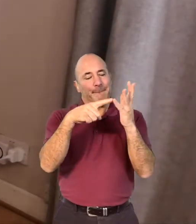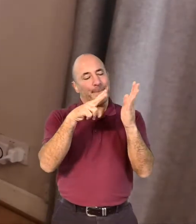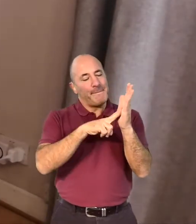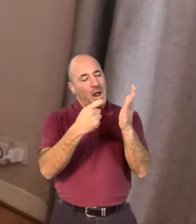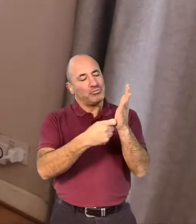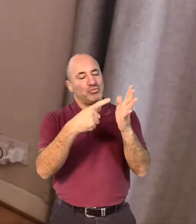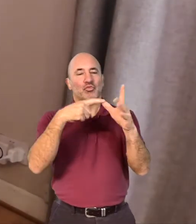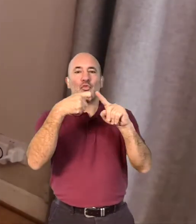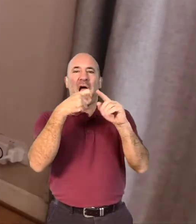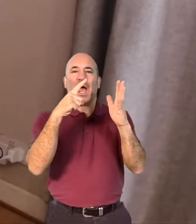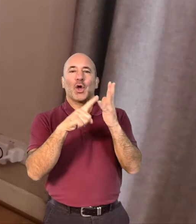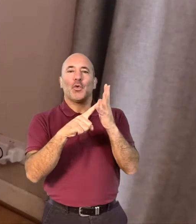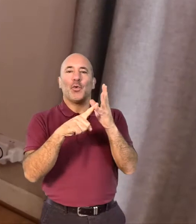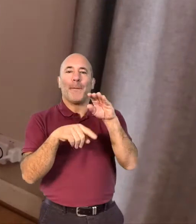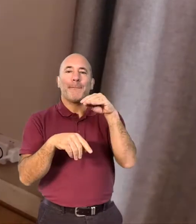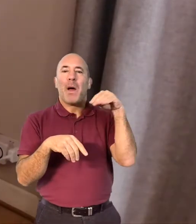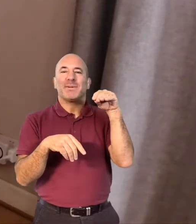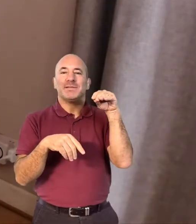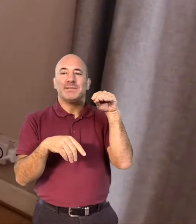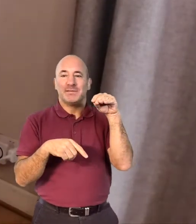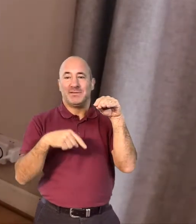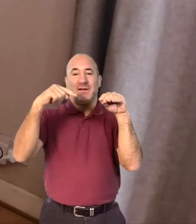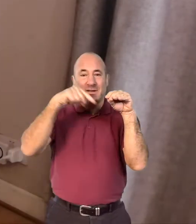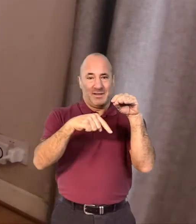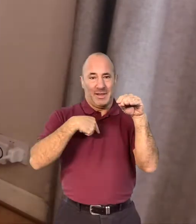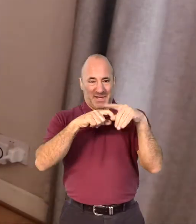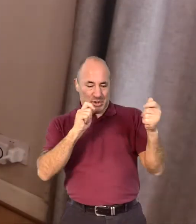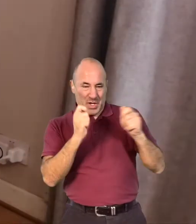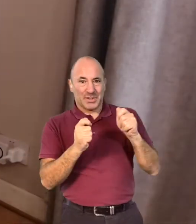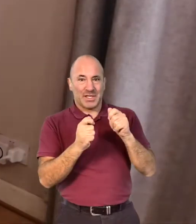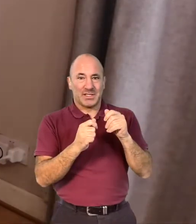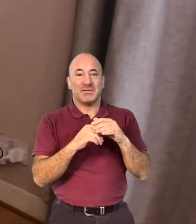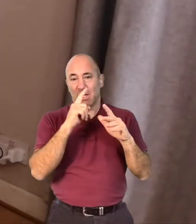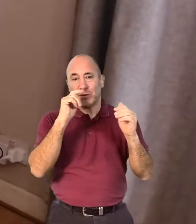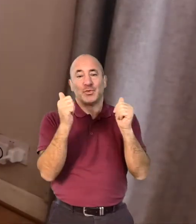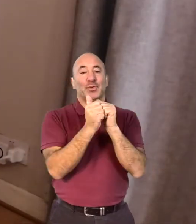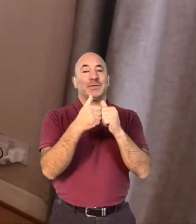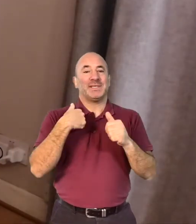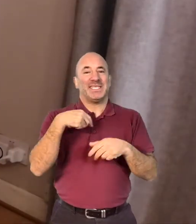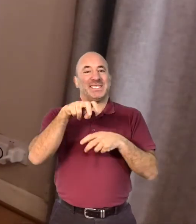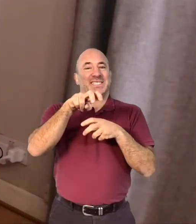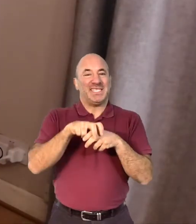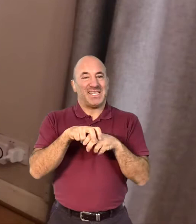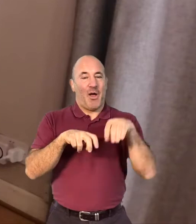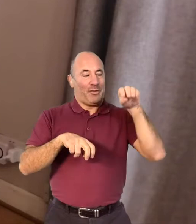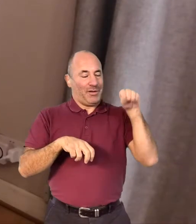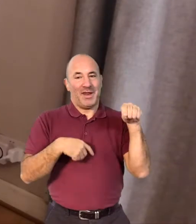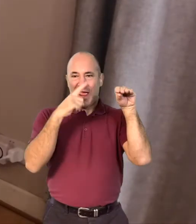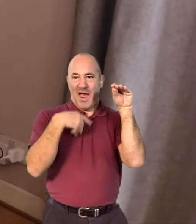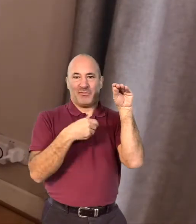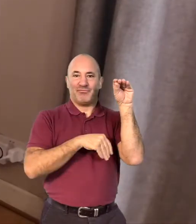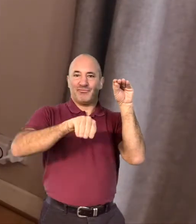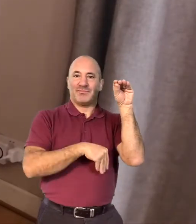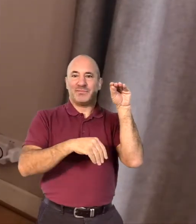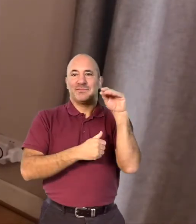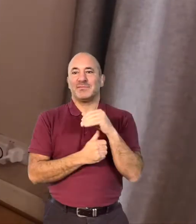Now she is an example of a Bunraku puppet who has been adapted so that I can operate her